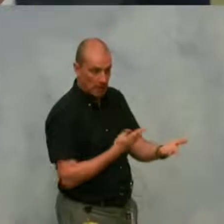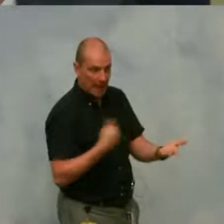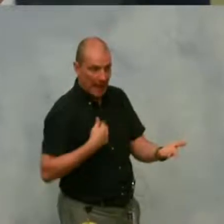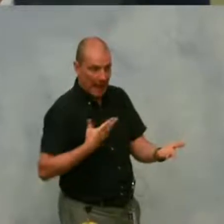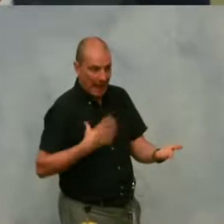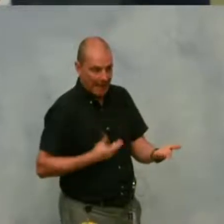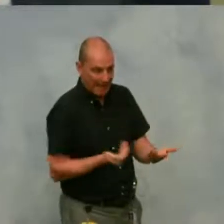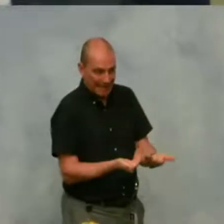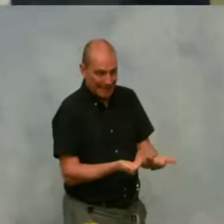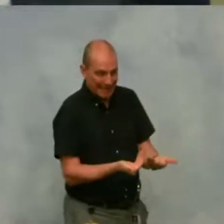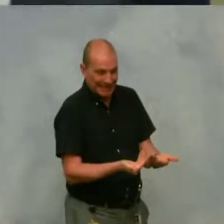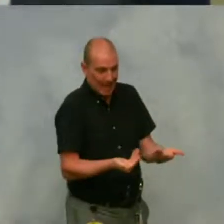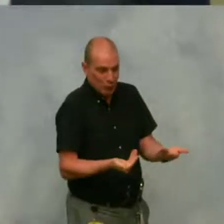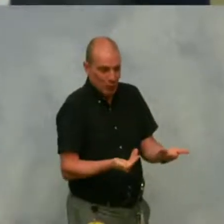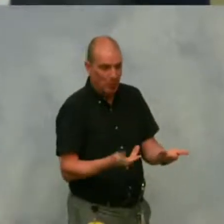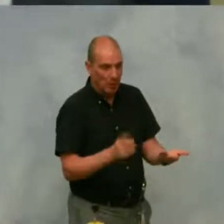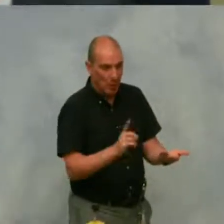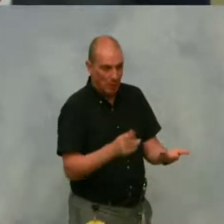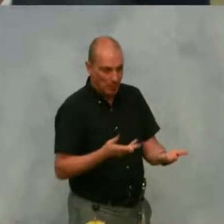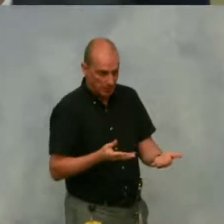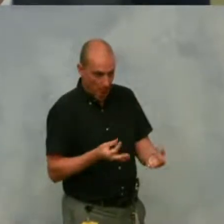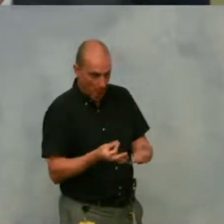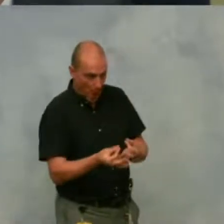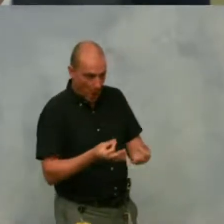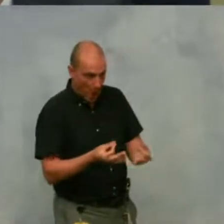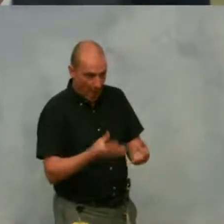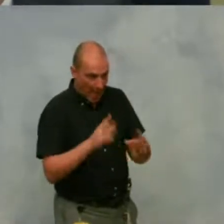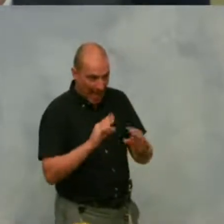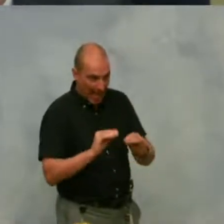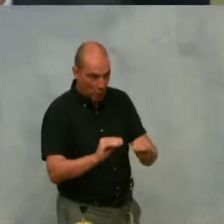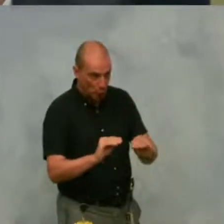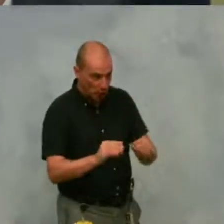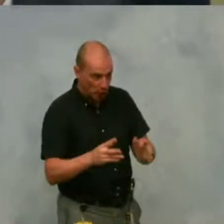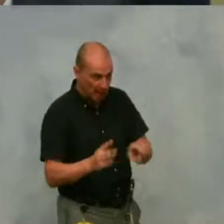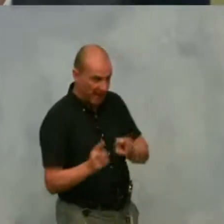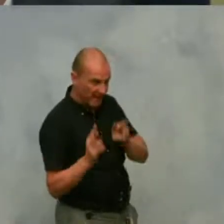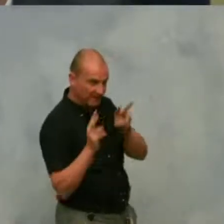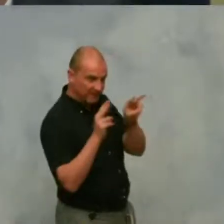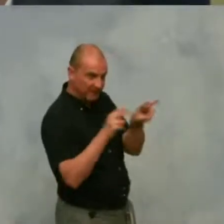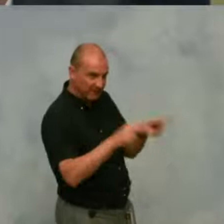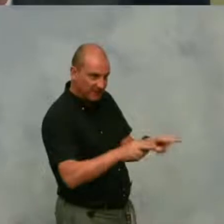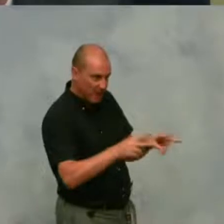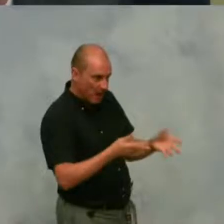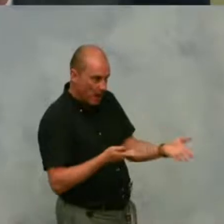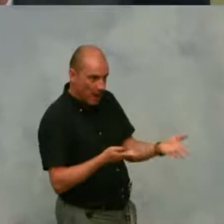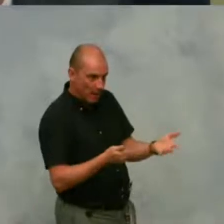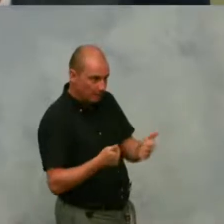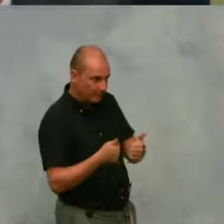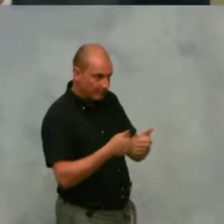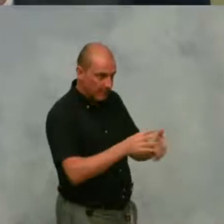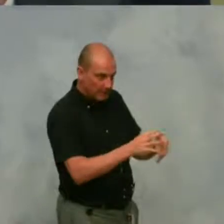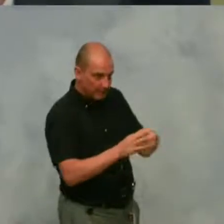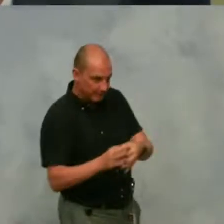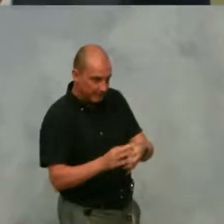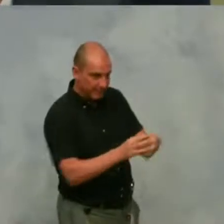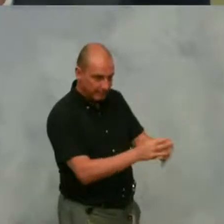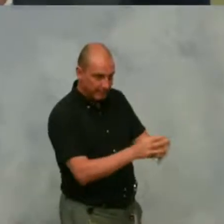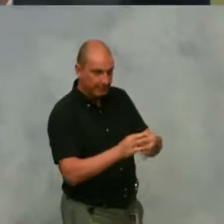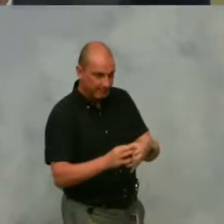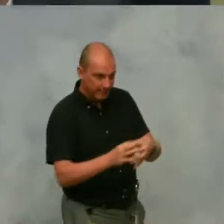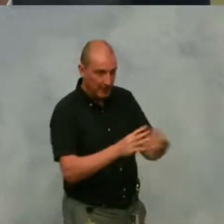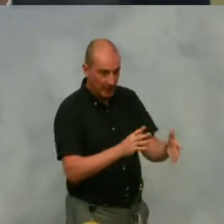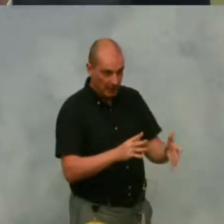with education whereby they have obviously that visibility of the outstanding debt, and effectively they have their